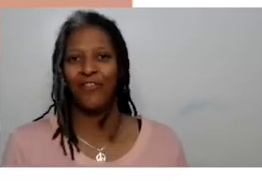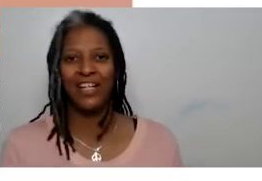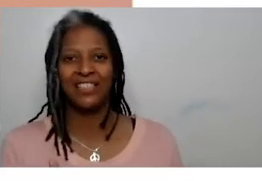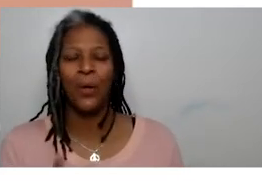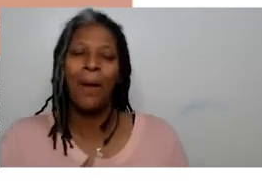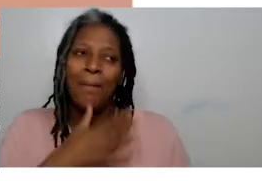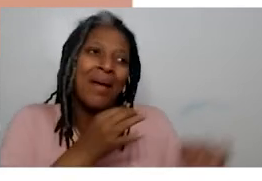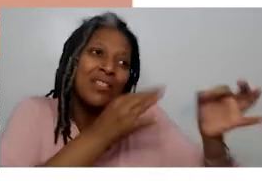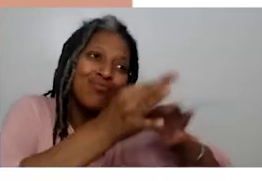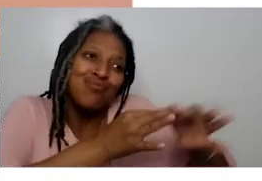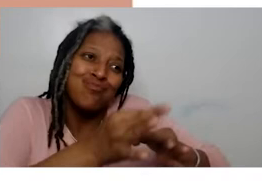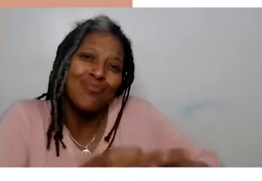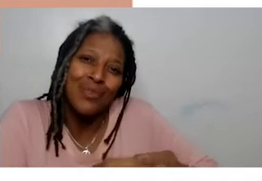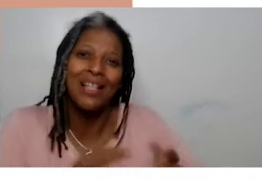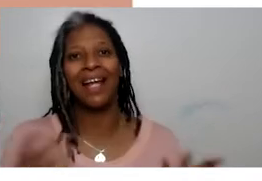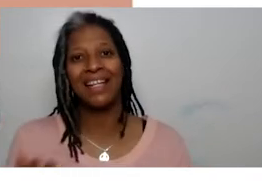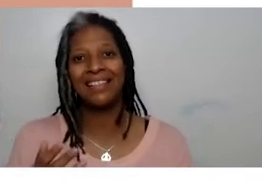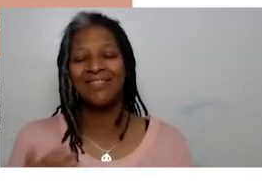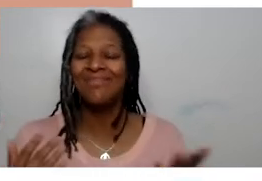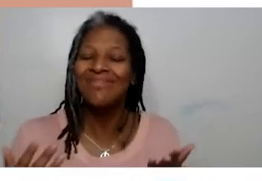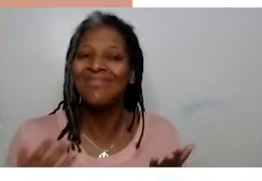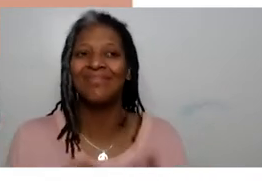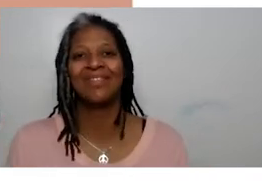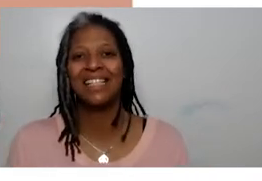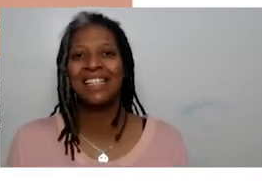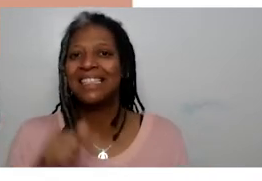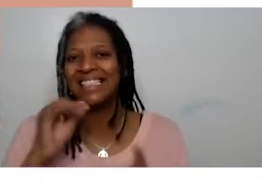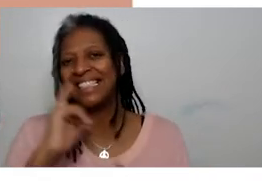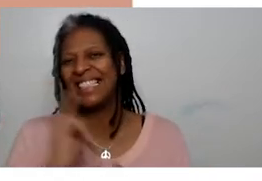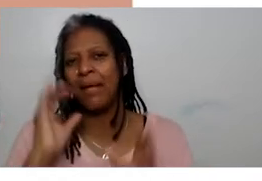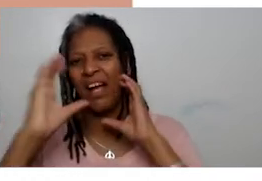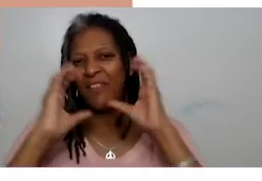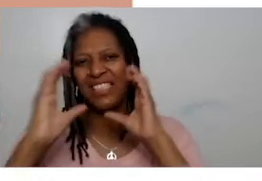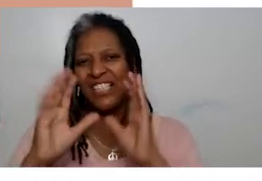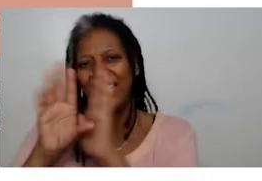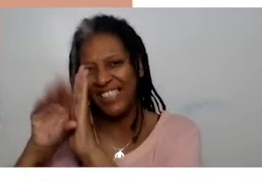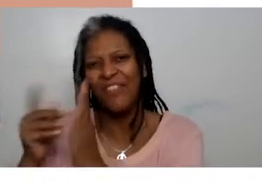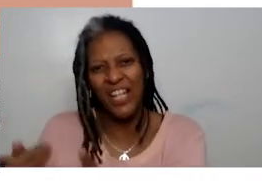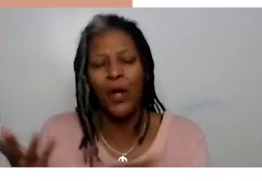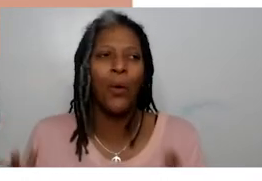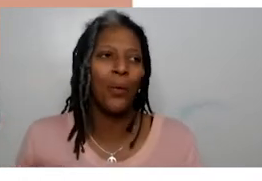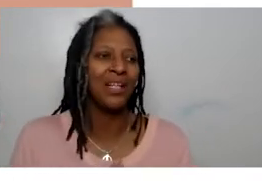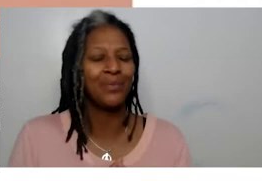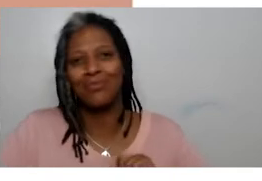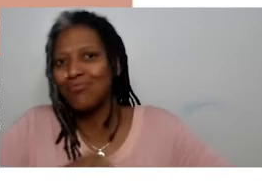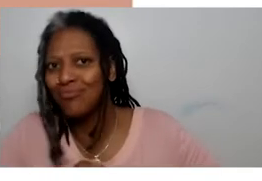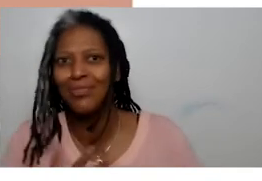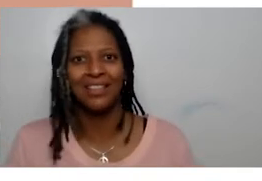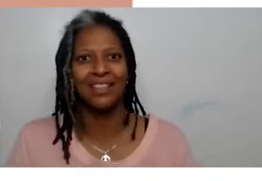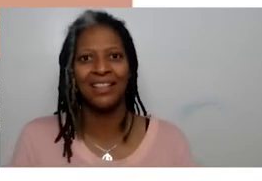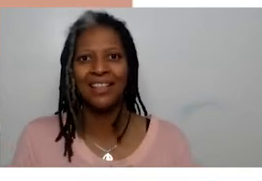like lovey-dovey as like a term of, it can be very like, empowering talk and also heartbreaking talk, or it can be a